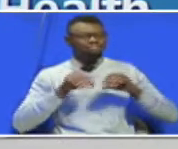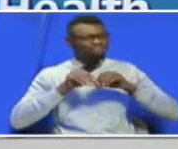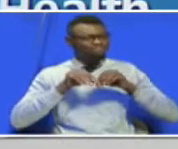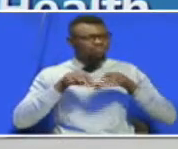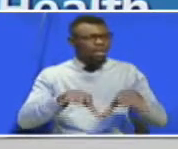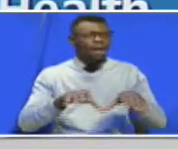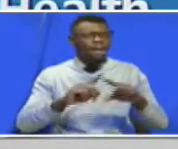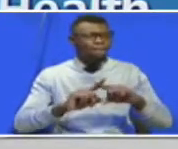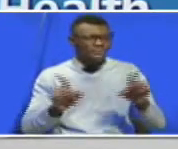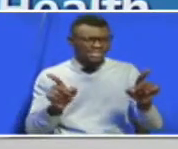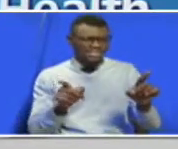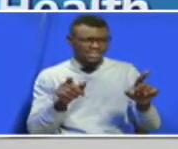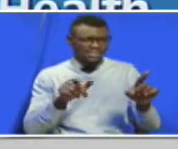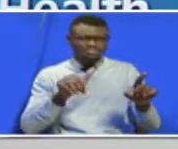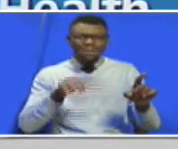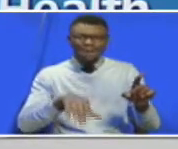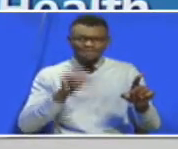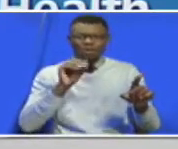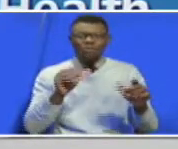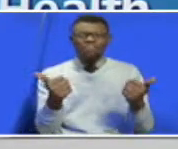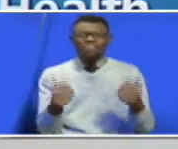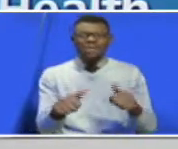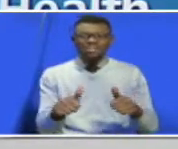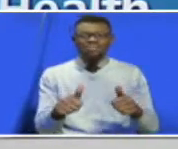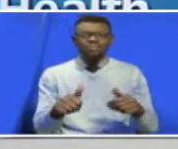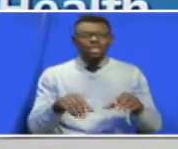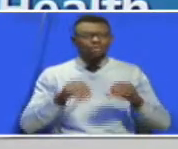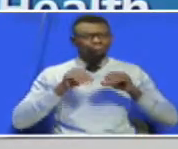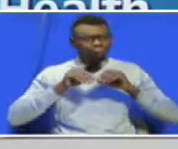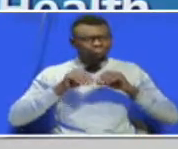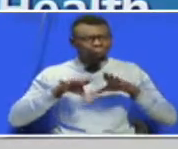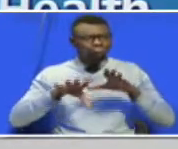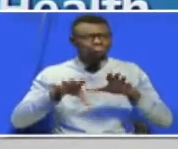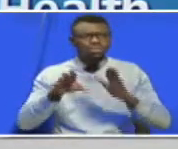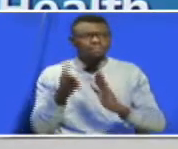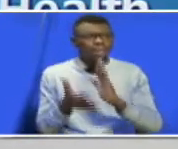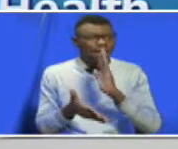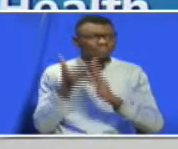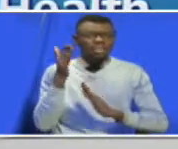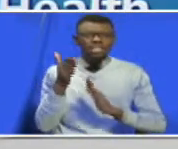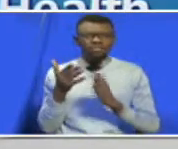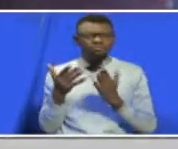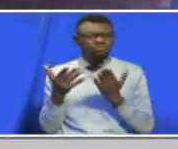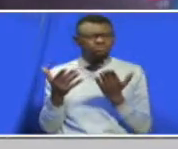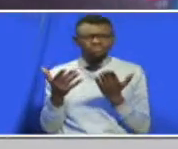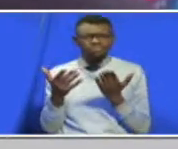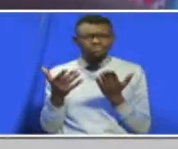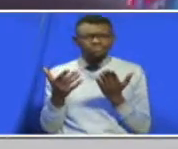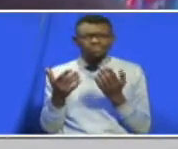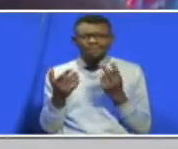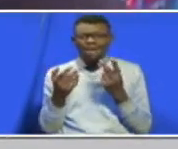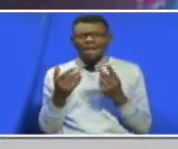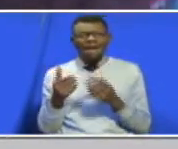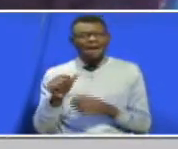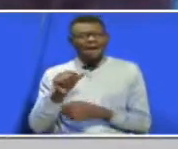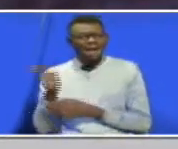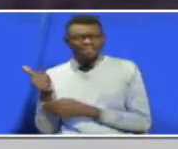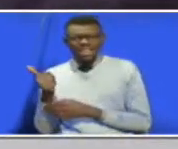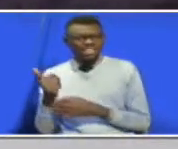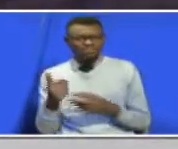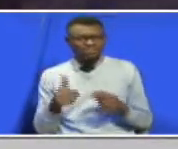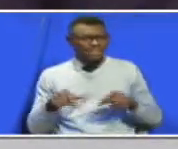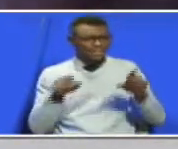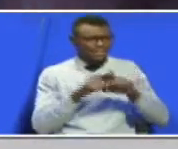detected yet. Omicron is spreading at a rate we have not seen with any previous